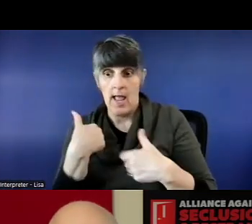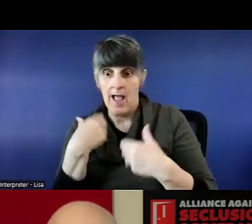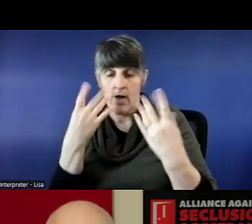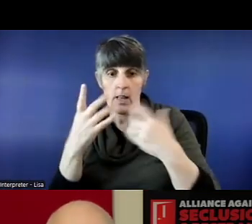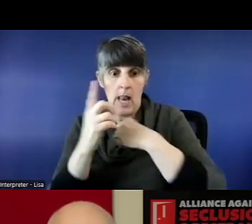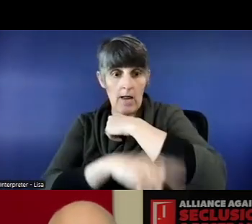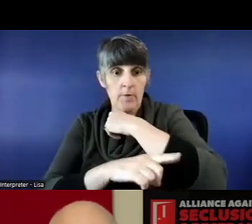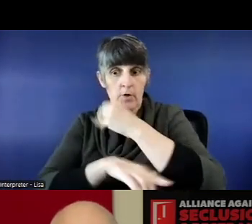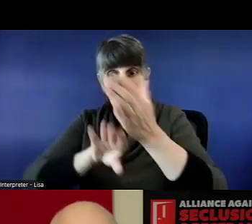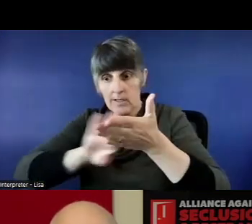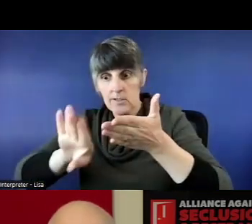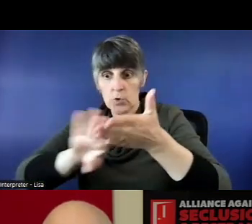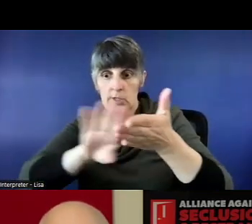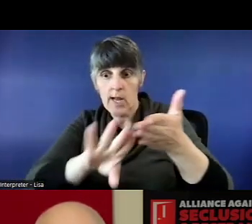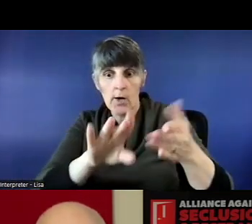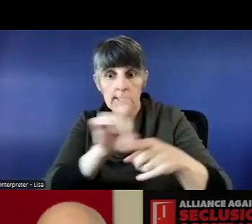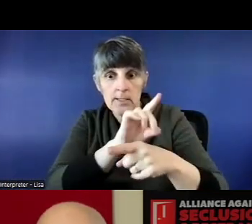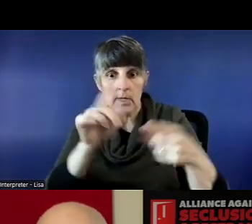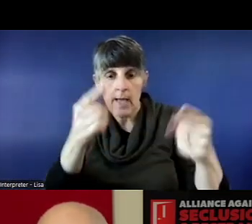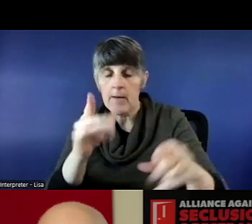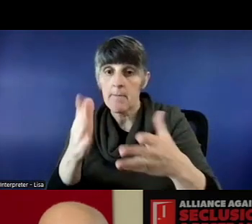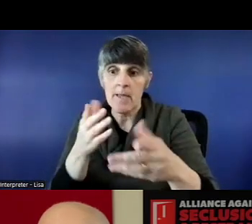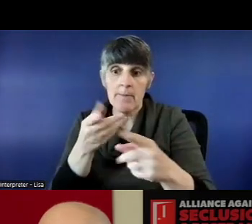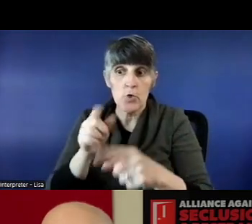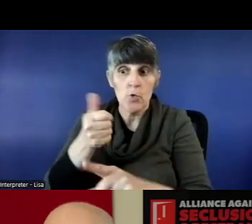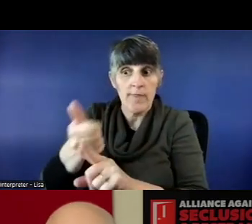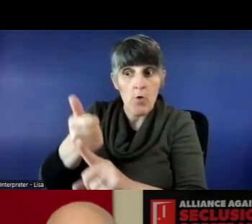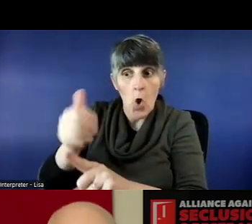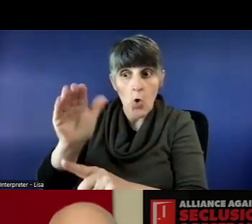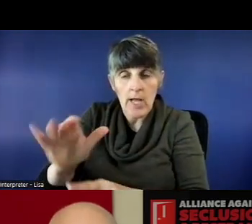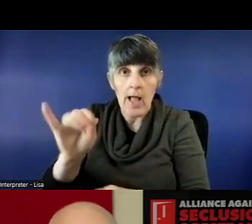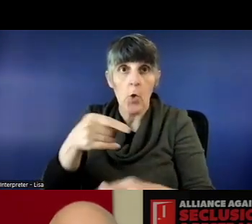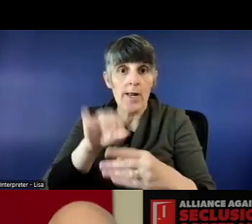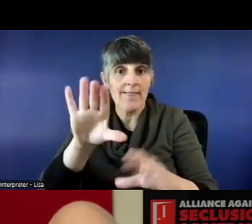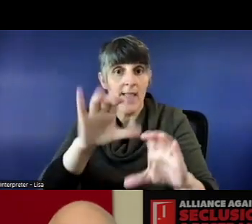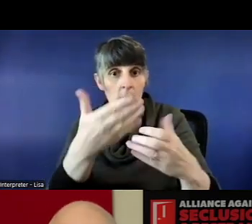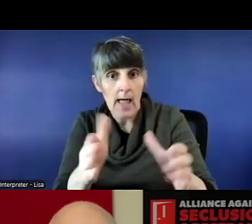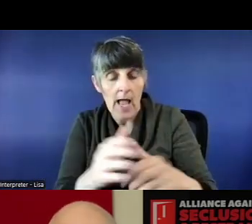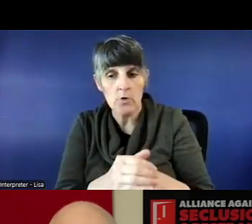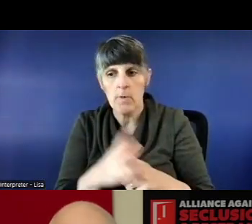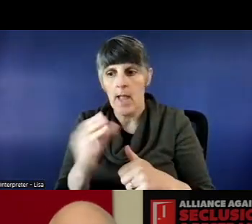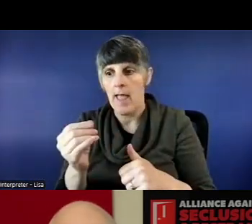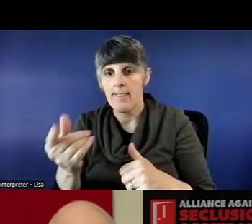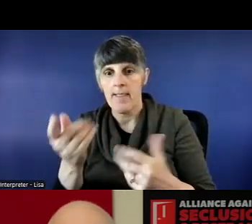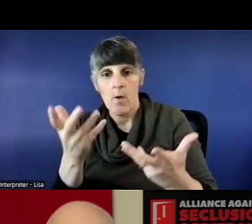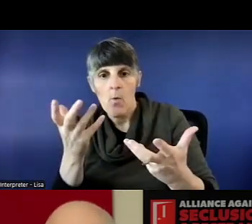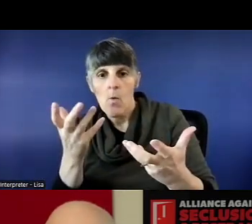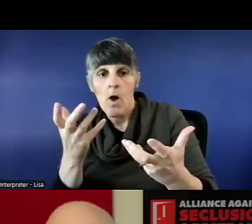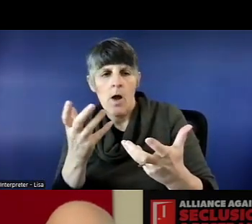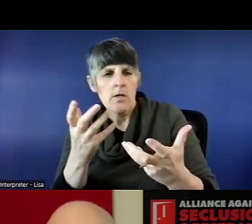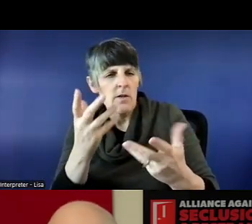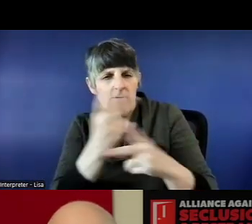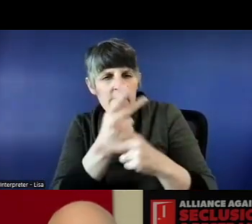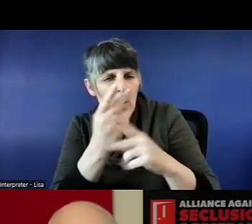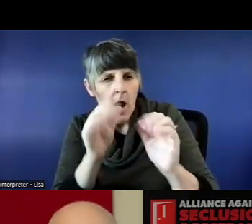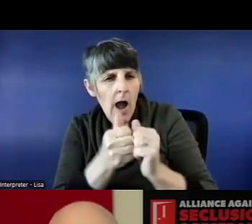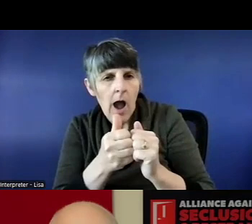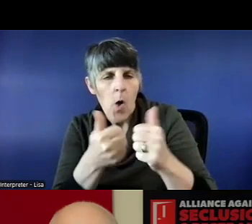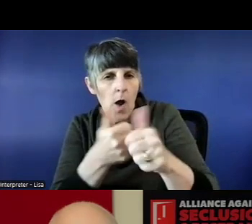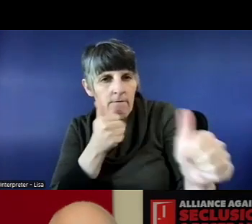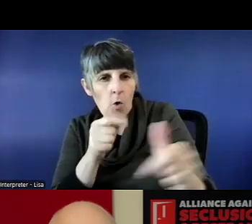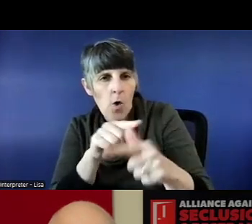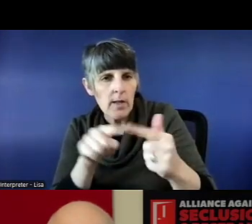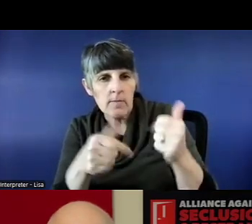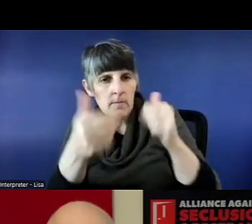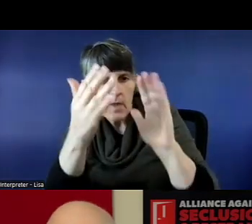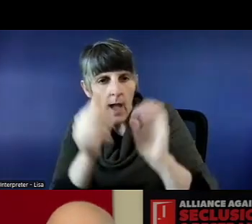punitive exclusionary discipline happening maybe to their child or in their classroom, and they're looking to find ways to move away from these